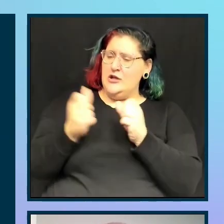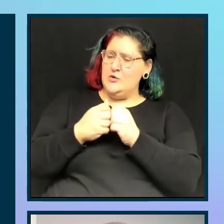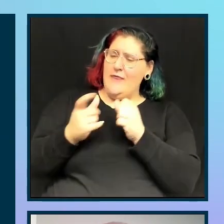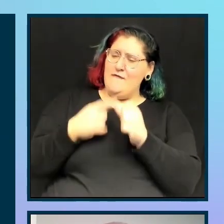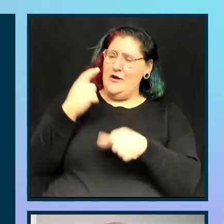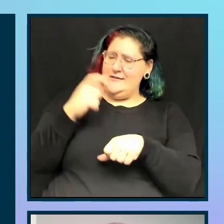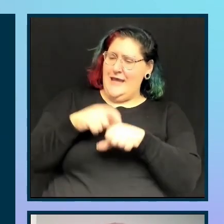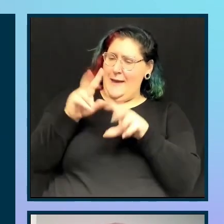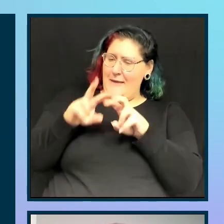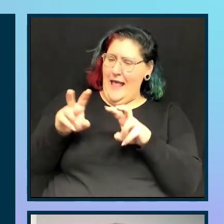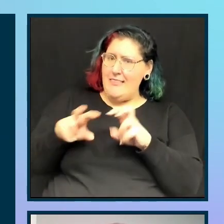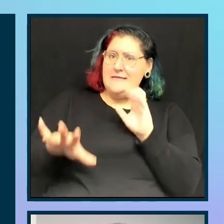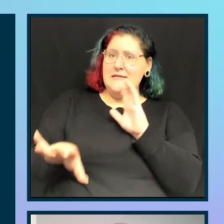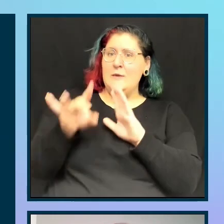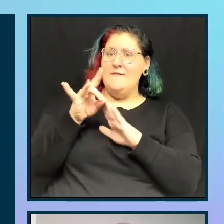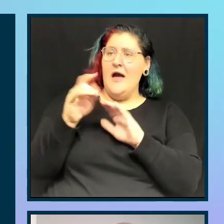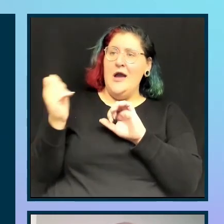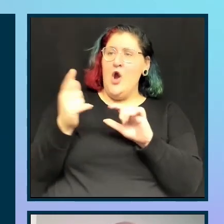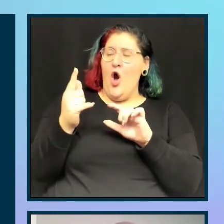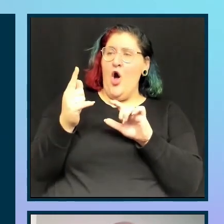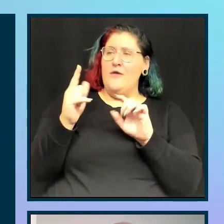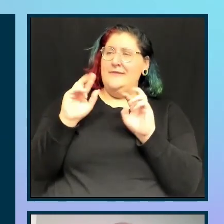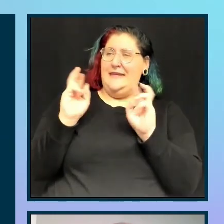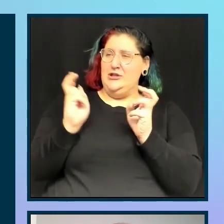identified here are types of issues or problems.